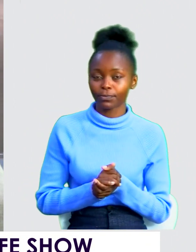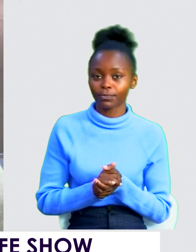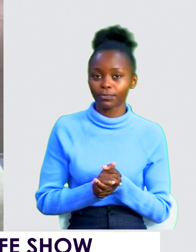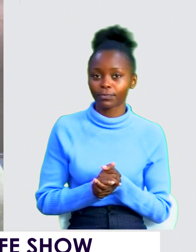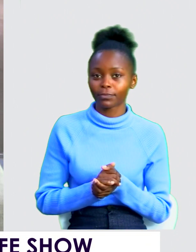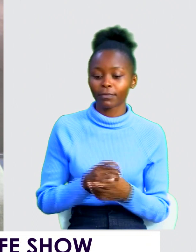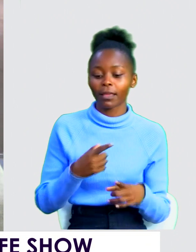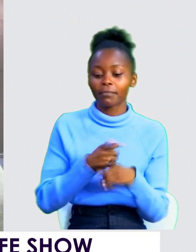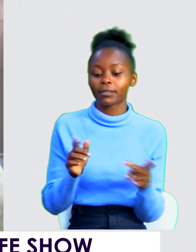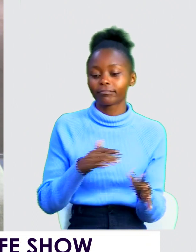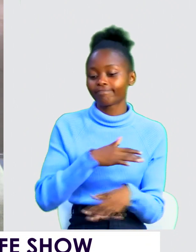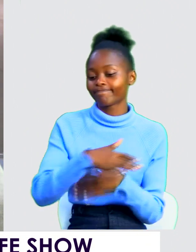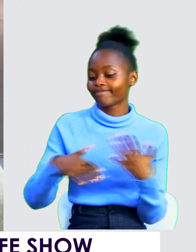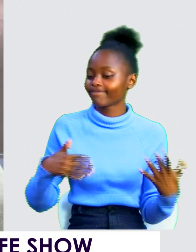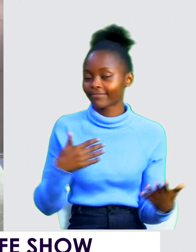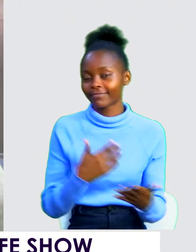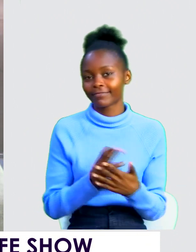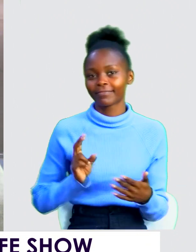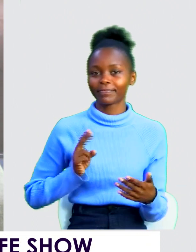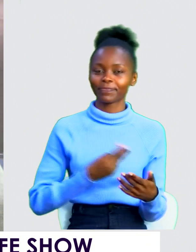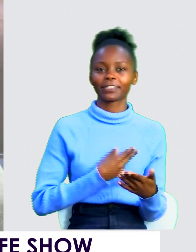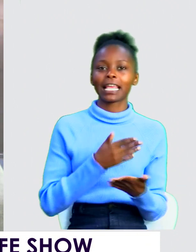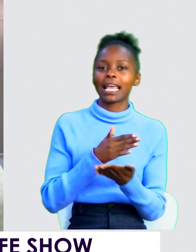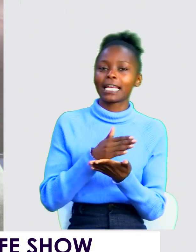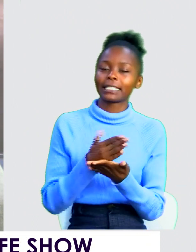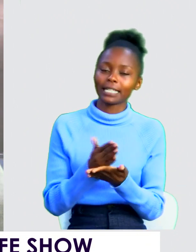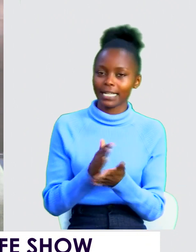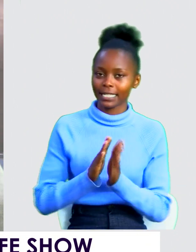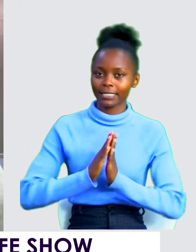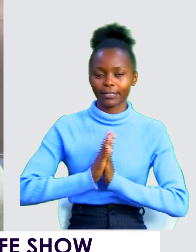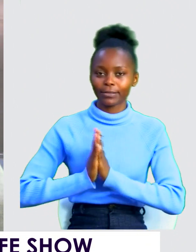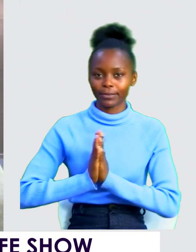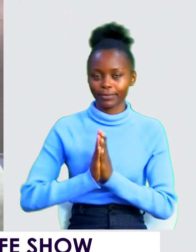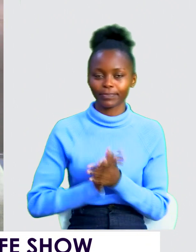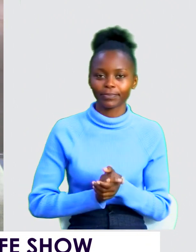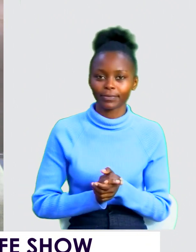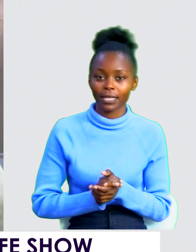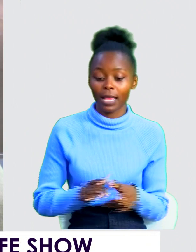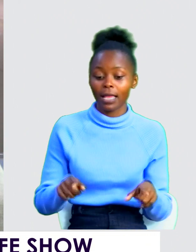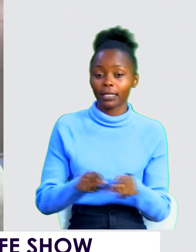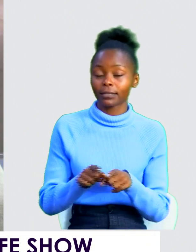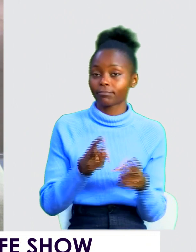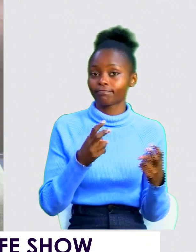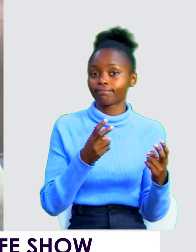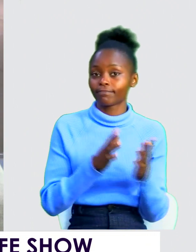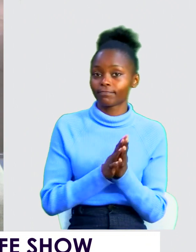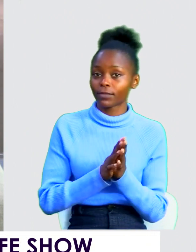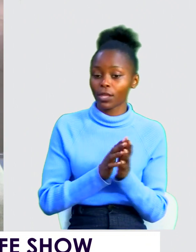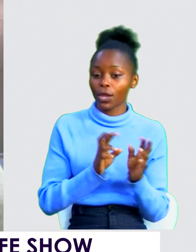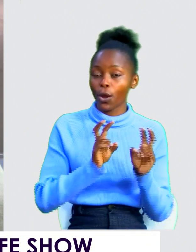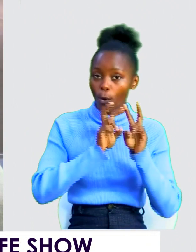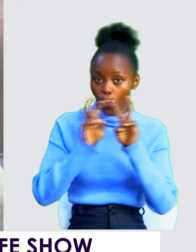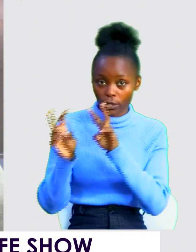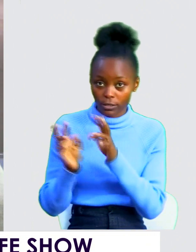But all of us are sharing a story. All of us are watching one powerful man